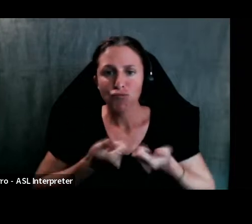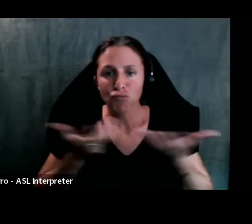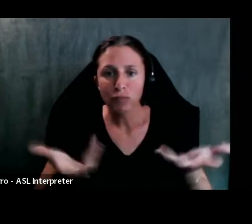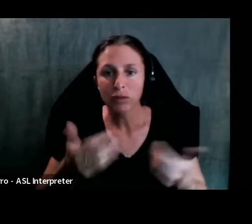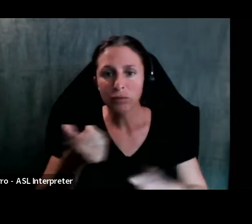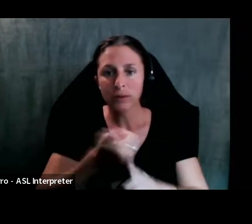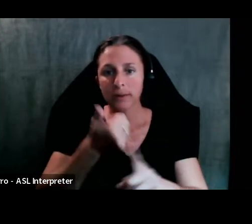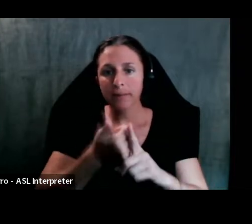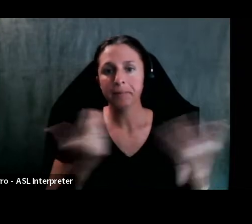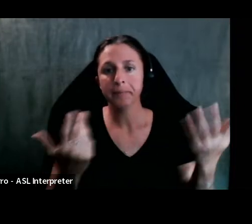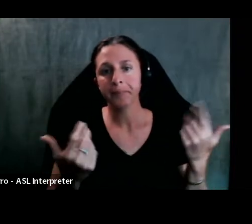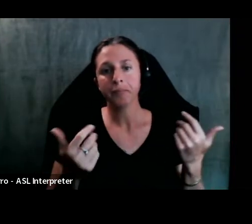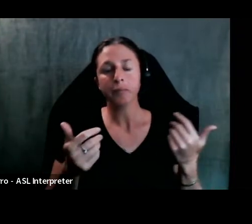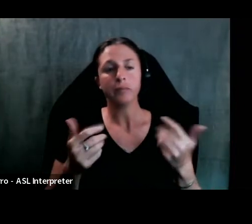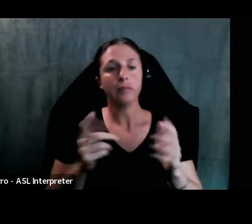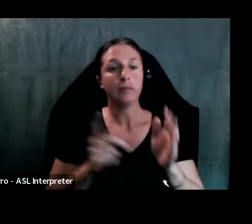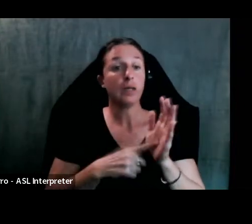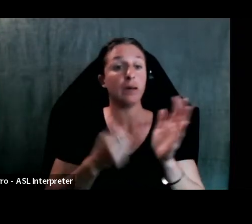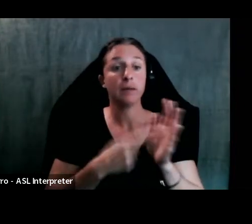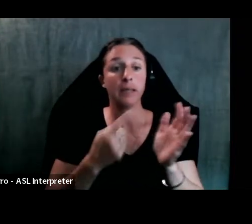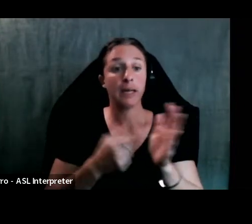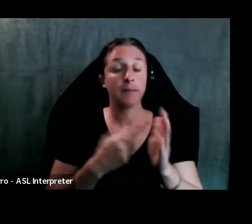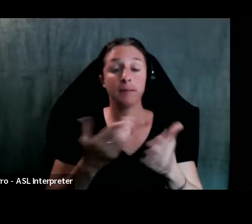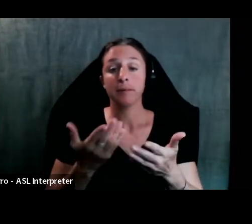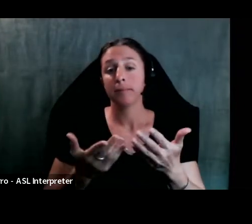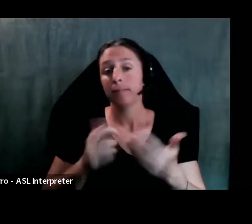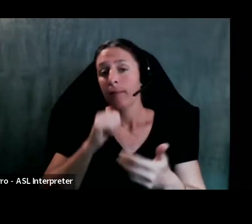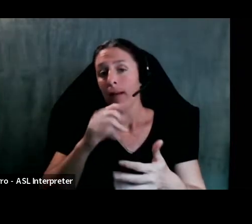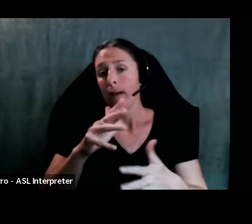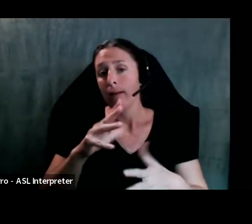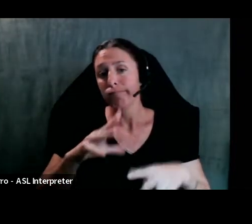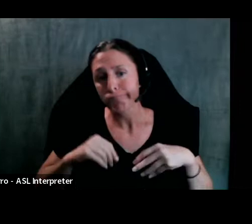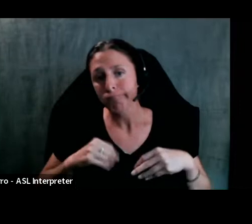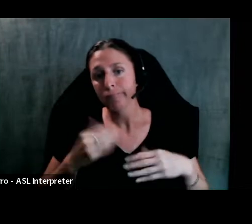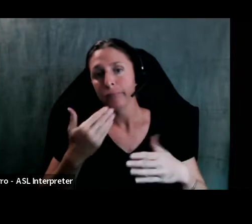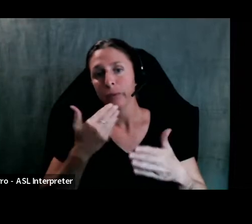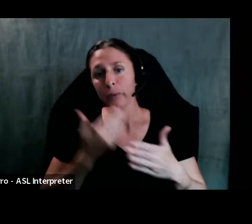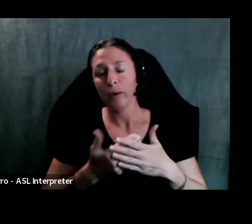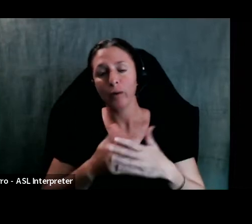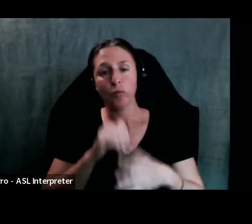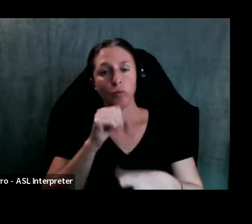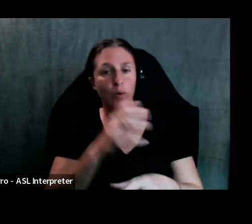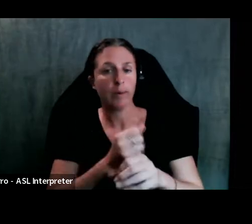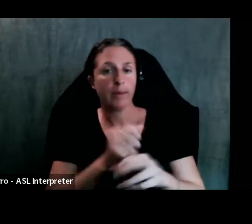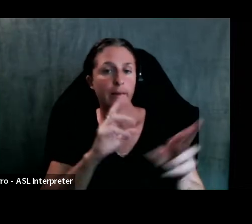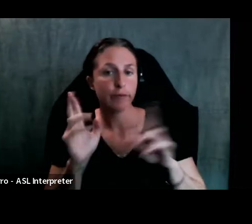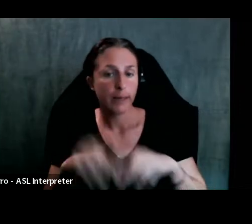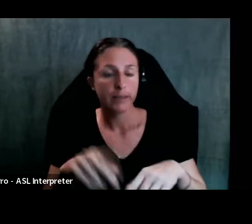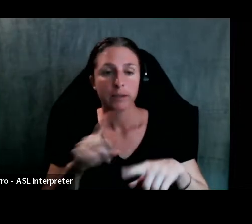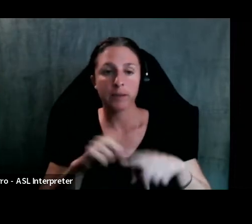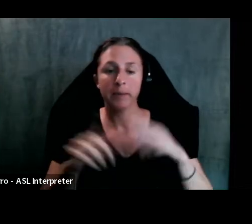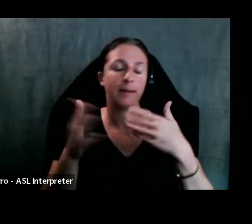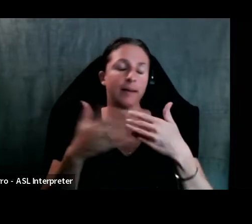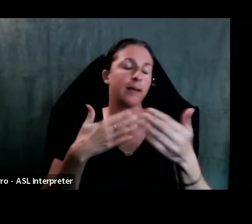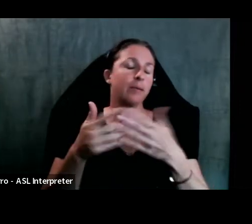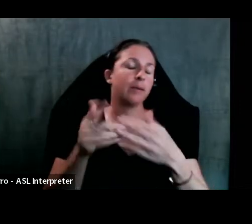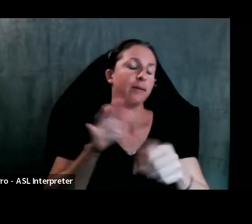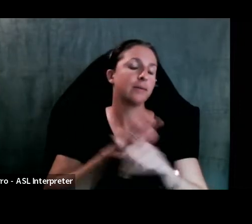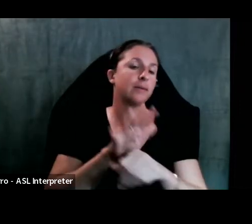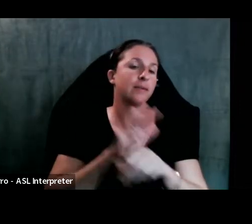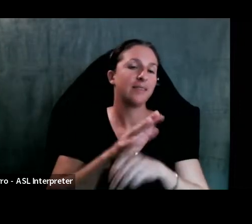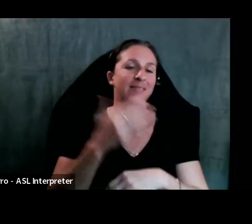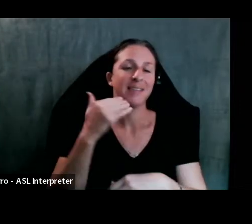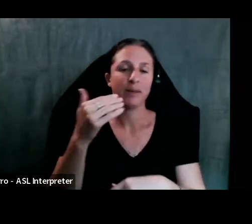and sometimes maybe it's not well received or you don't get the reaction. So anyway, that's enough. Thank you. Thank